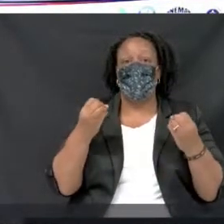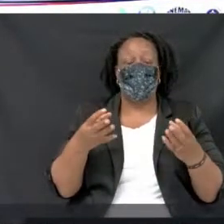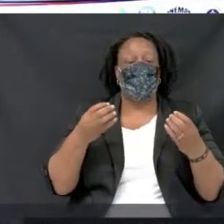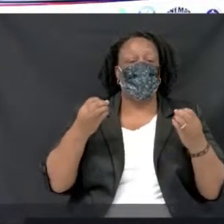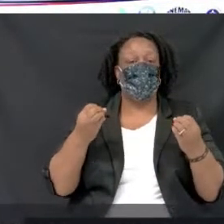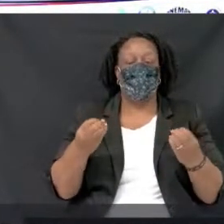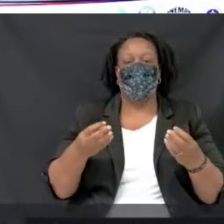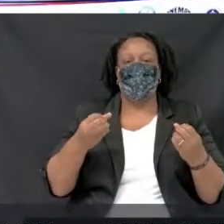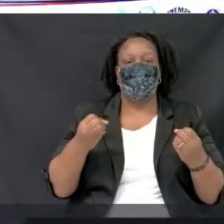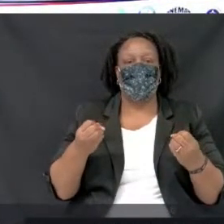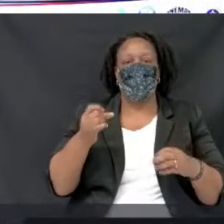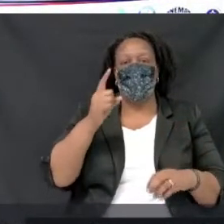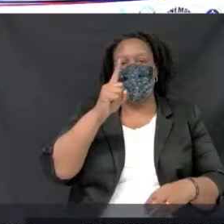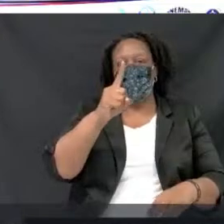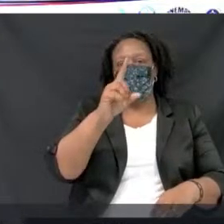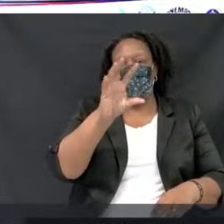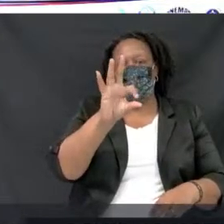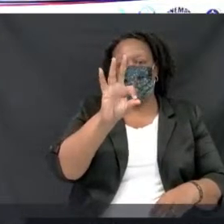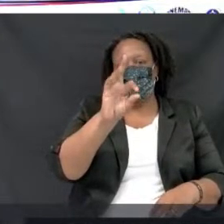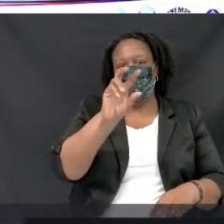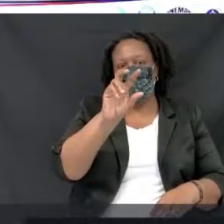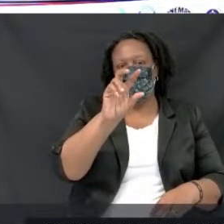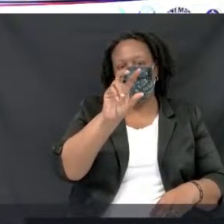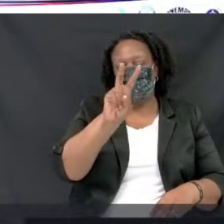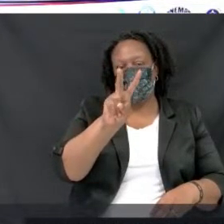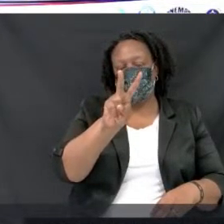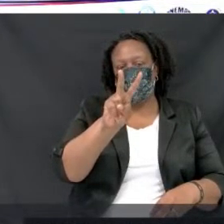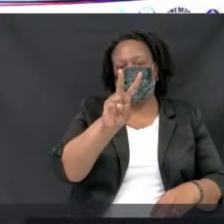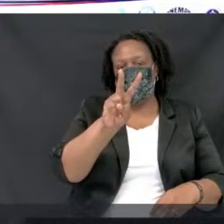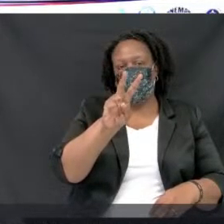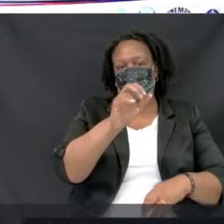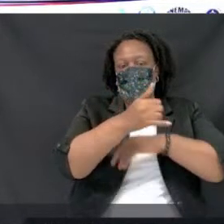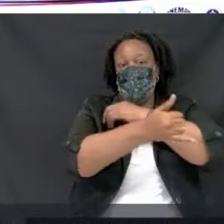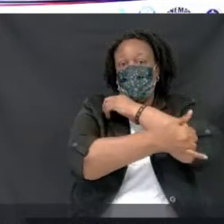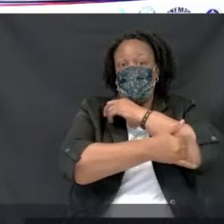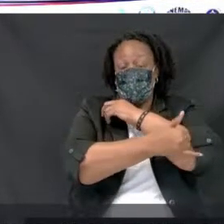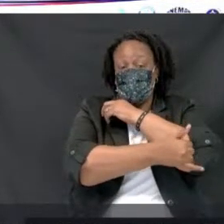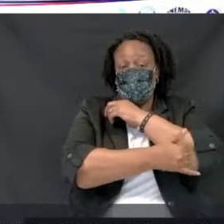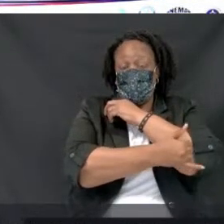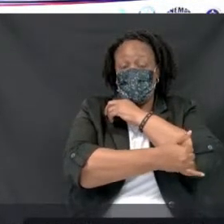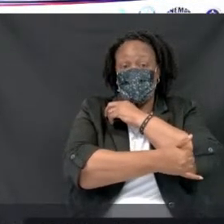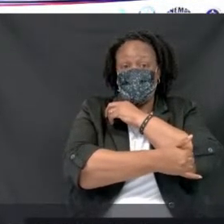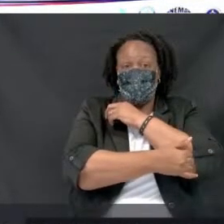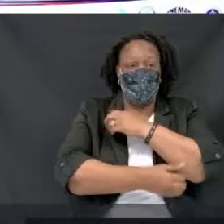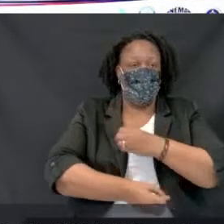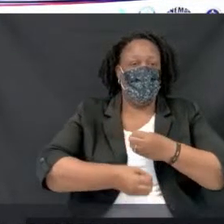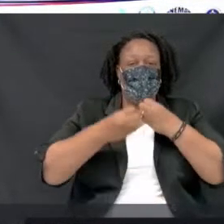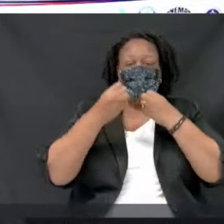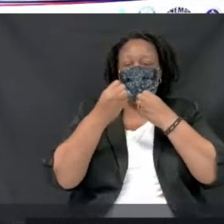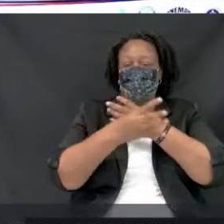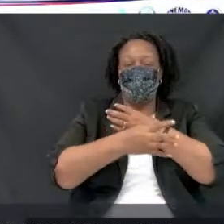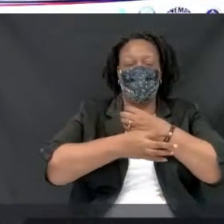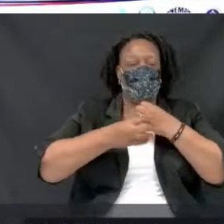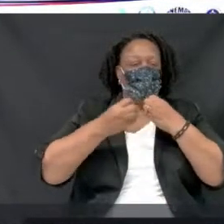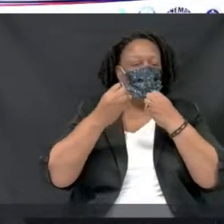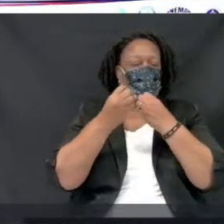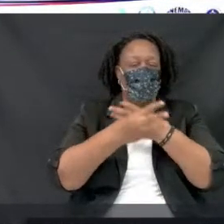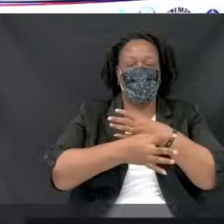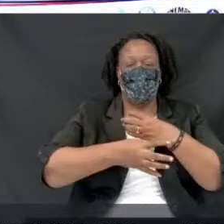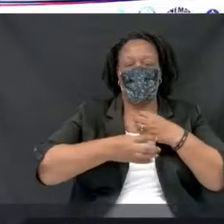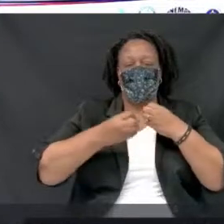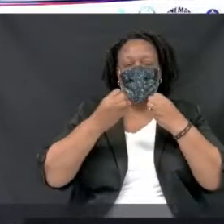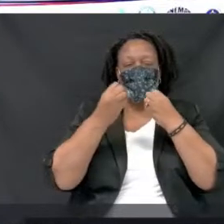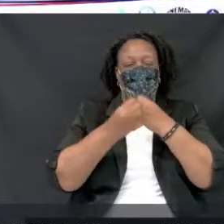192 countries, millions of people. In fact, 4 million people have